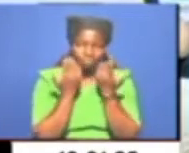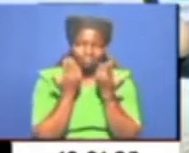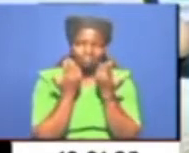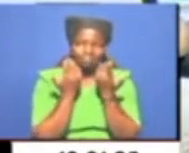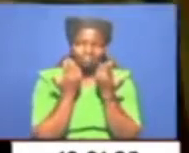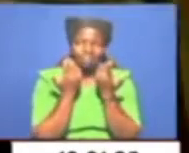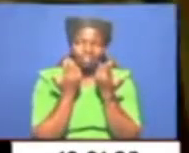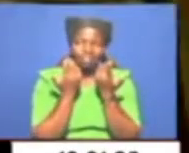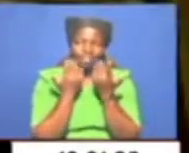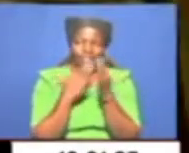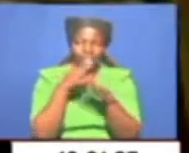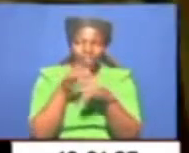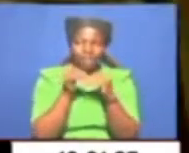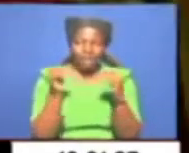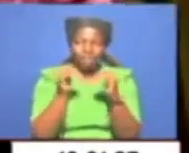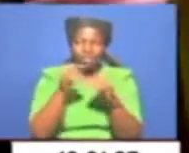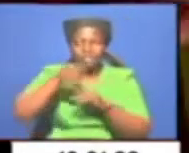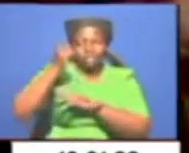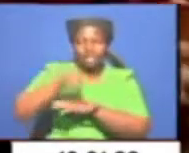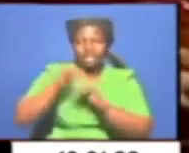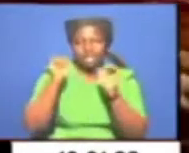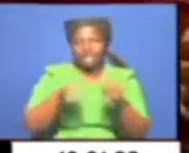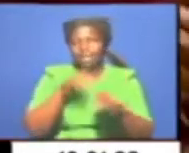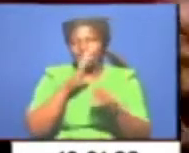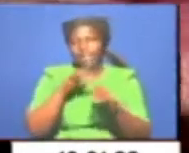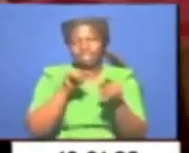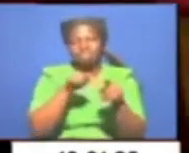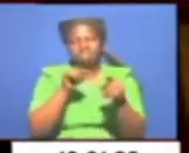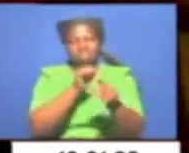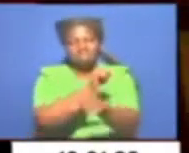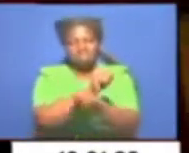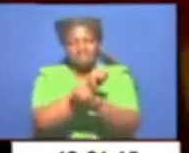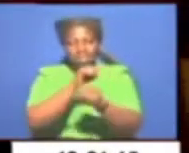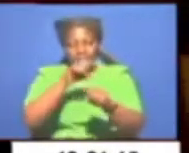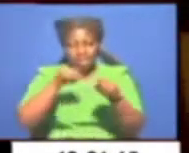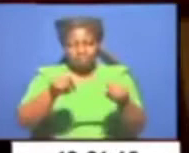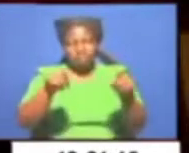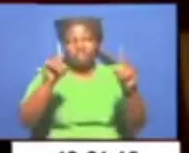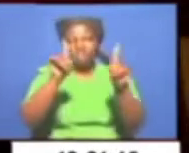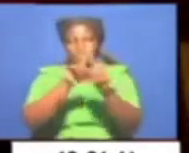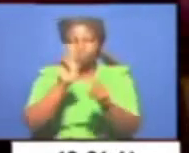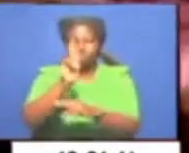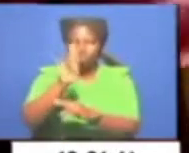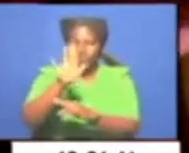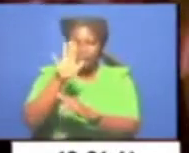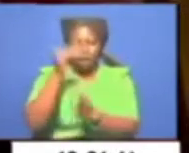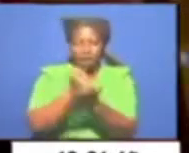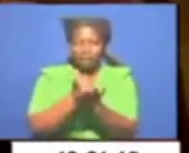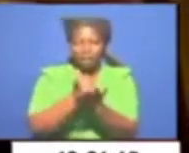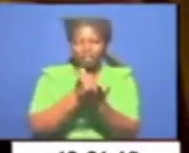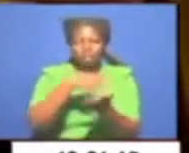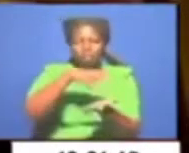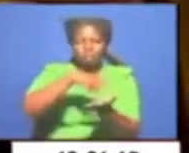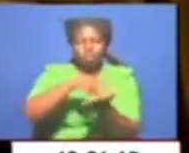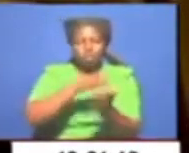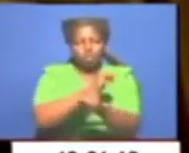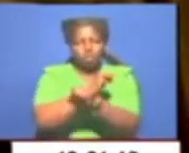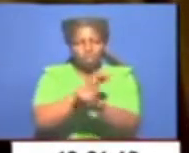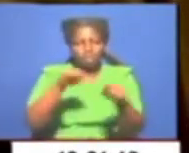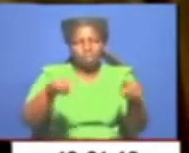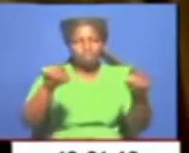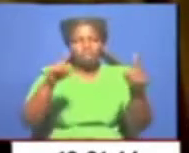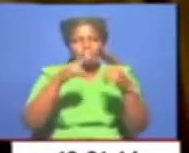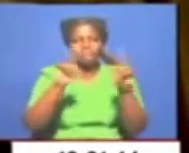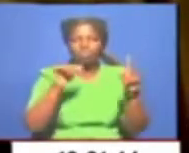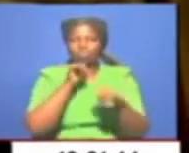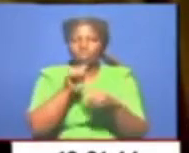Judges could be accused of basically protecting themselves and using their position, their office, to protect themselves as opposed to stick to